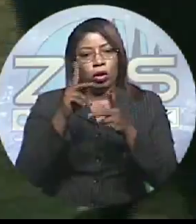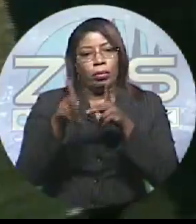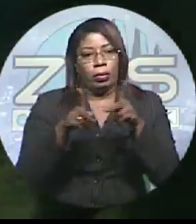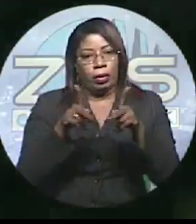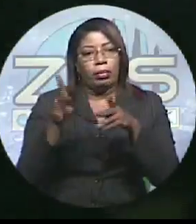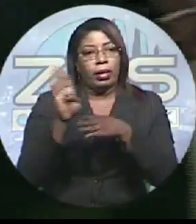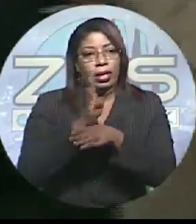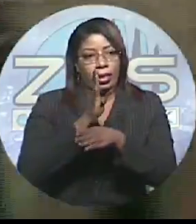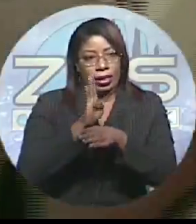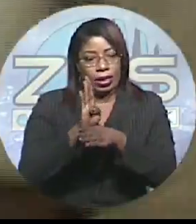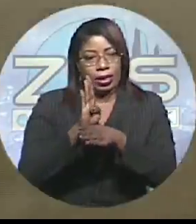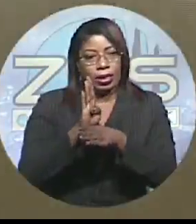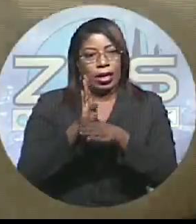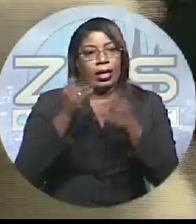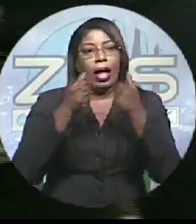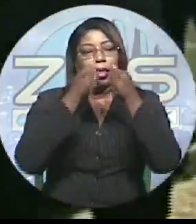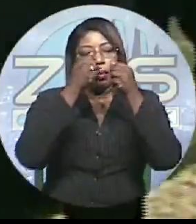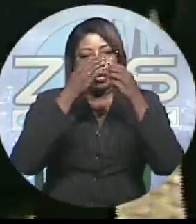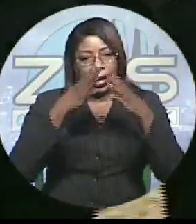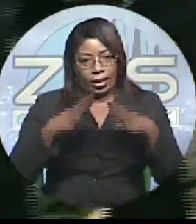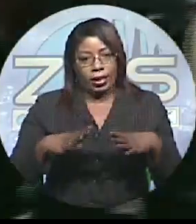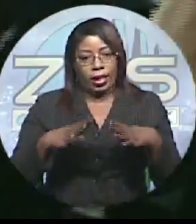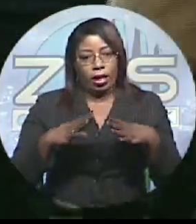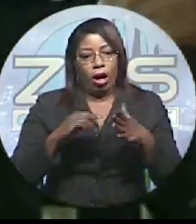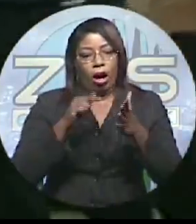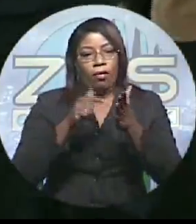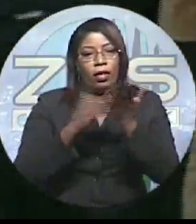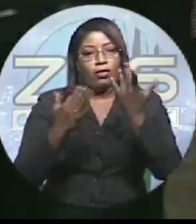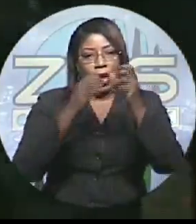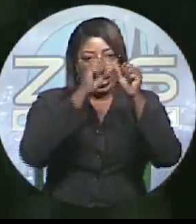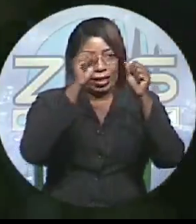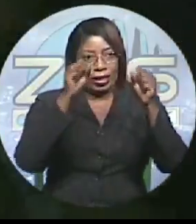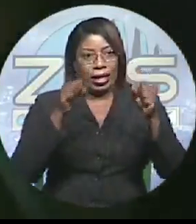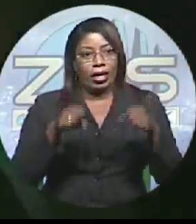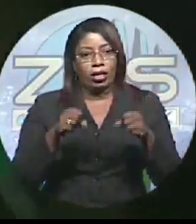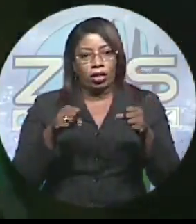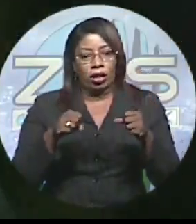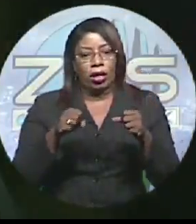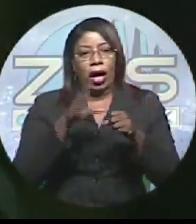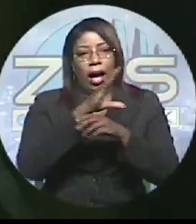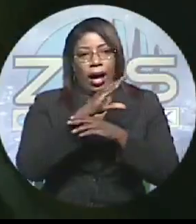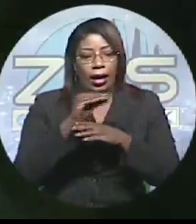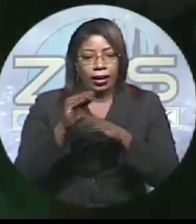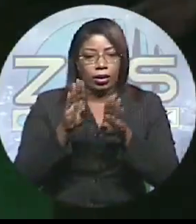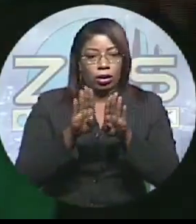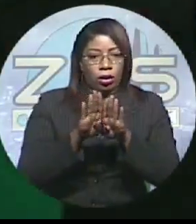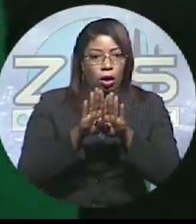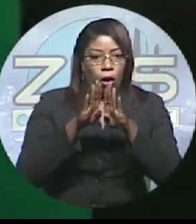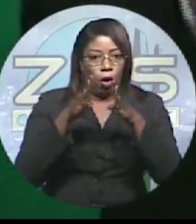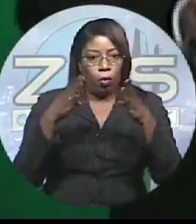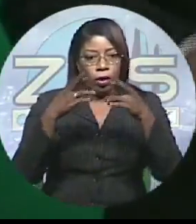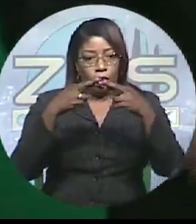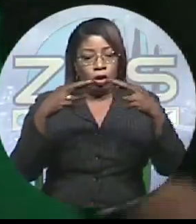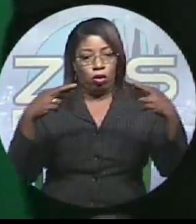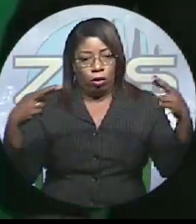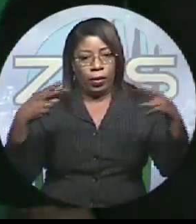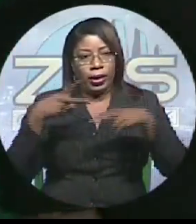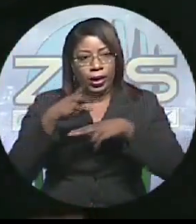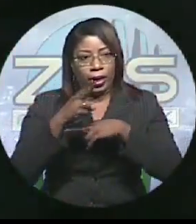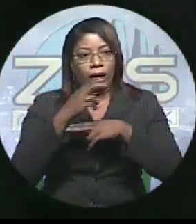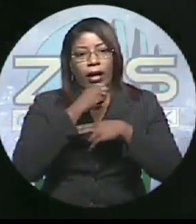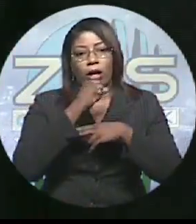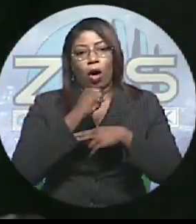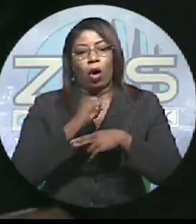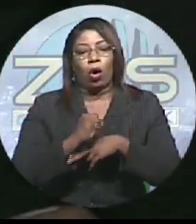The official blessing of the 8 Mile Rock Fire Station, 2 fire trucks, along with the official ribbon-cutting ceremony by oldest resident in